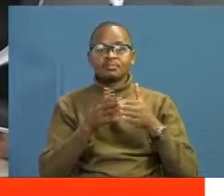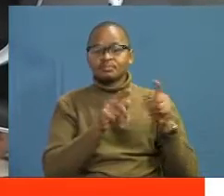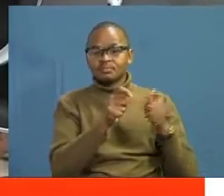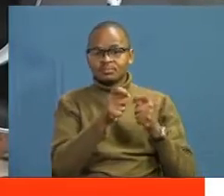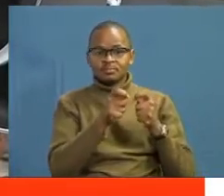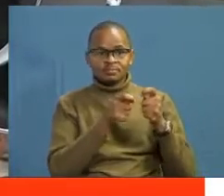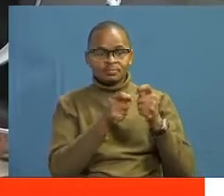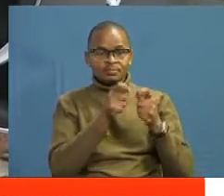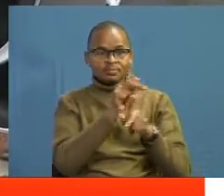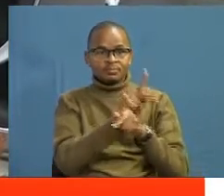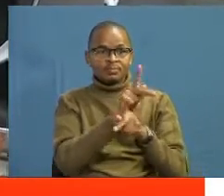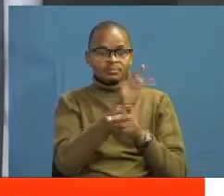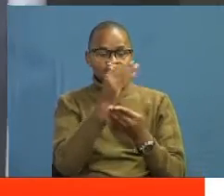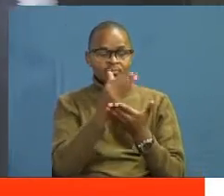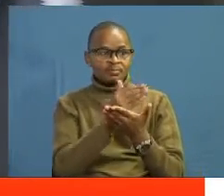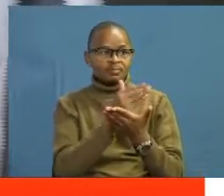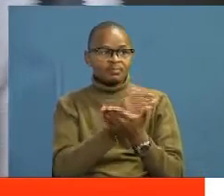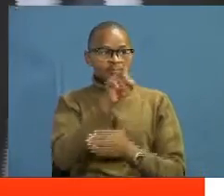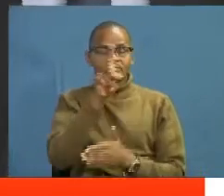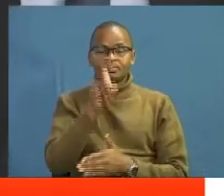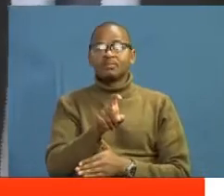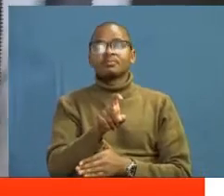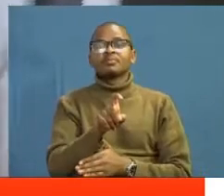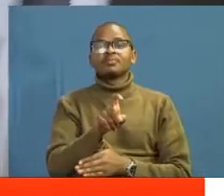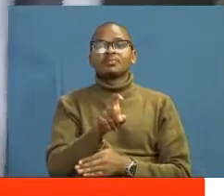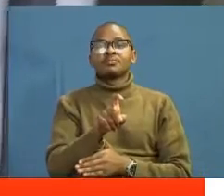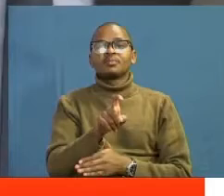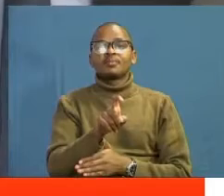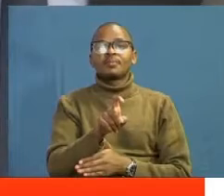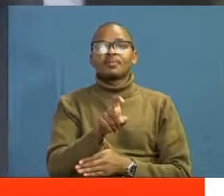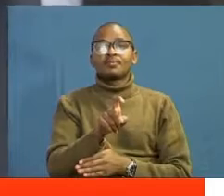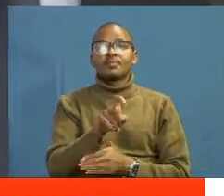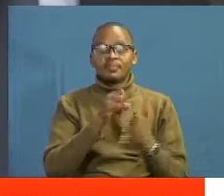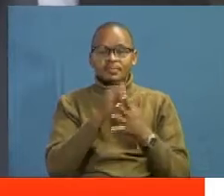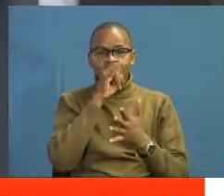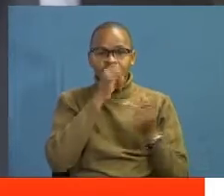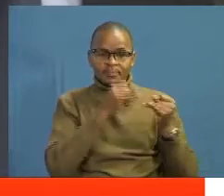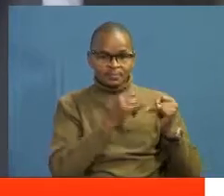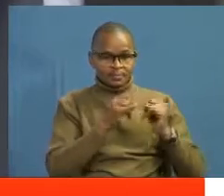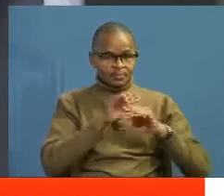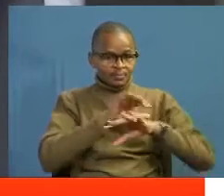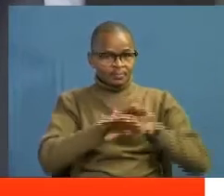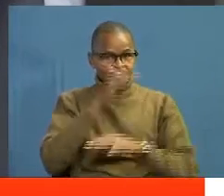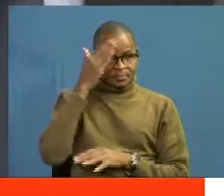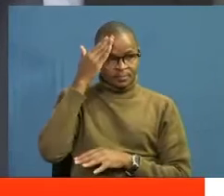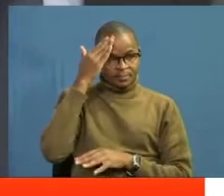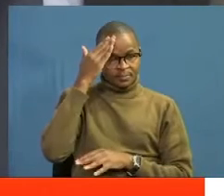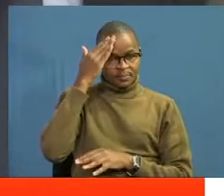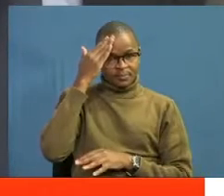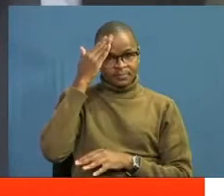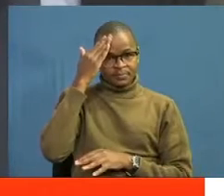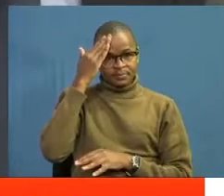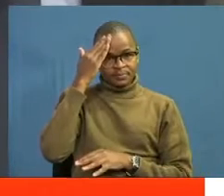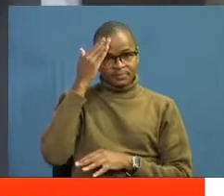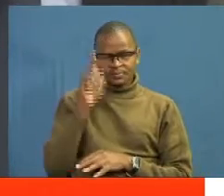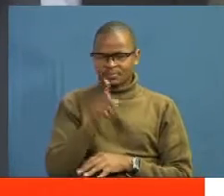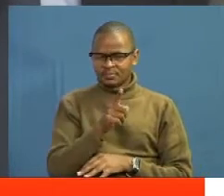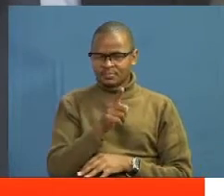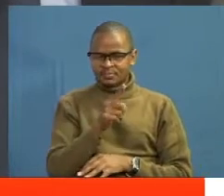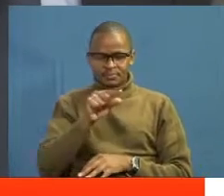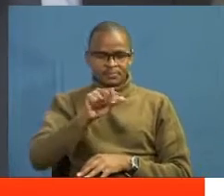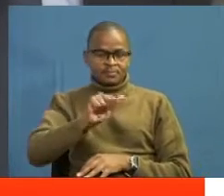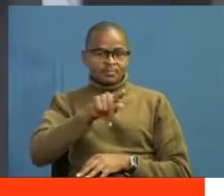and prevention programs. And therefore, it is trying to find out, are there some